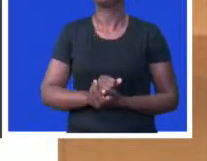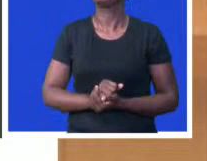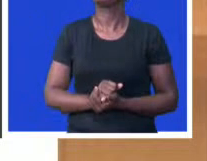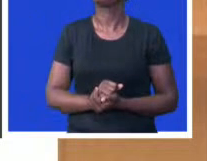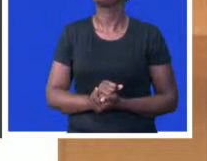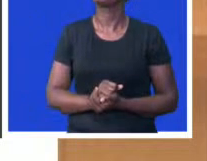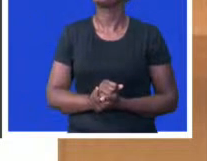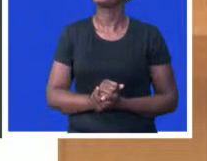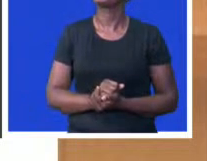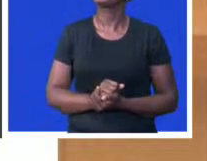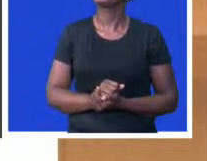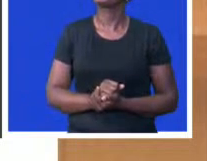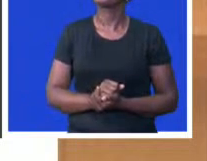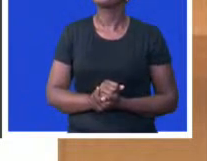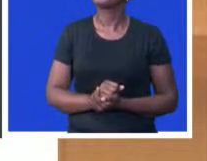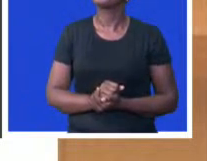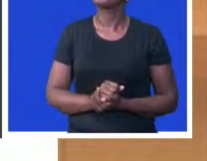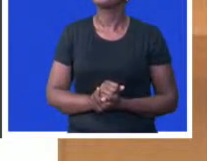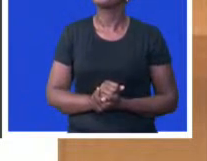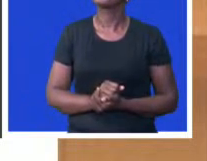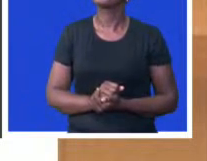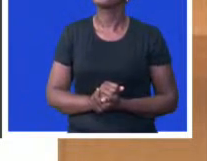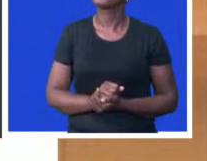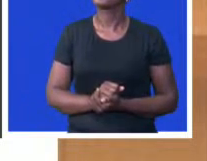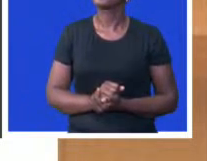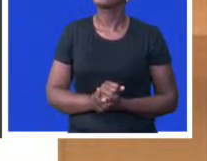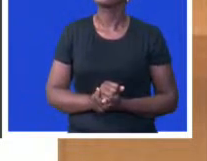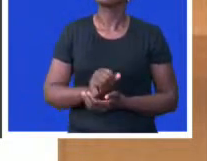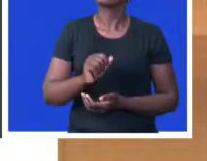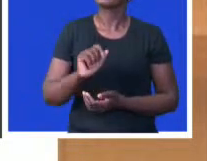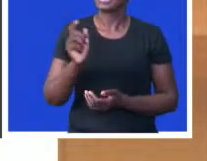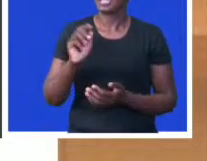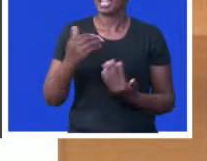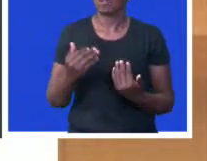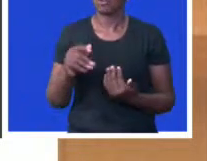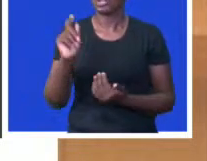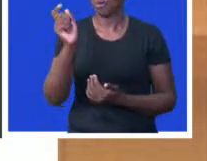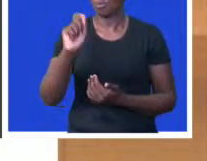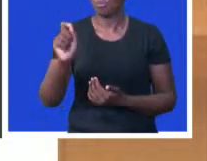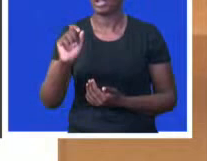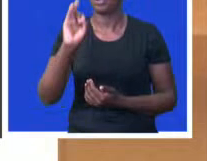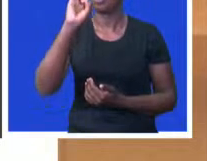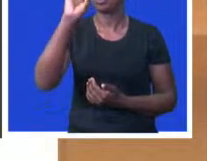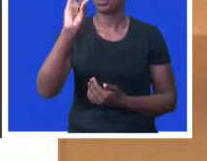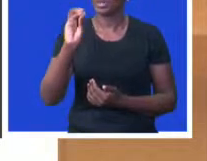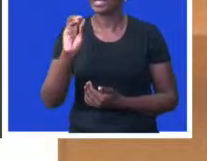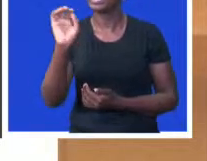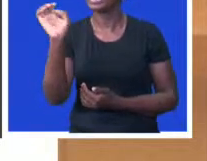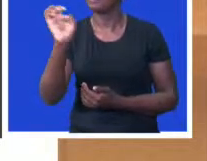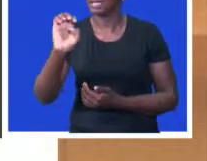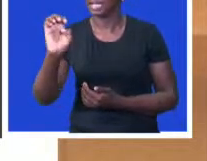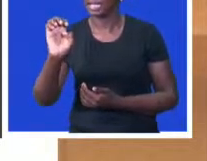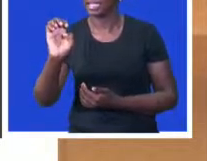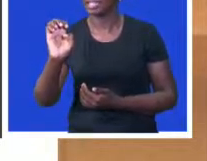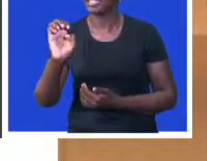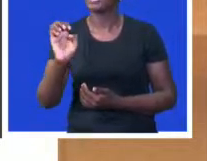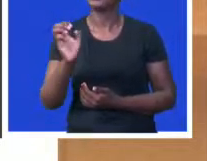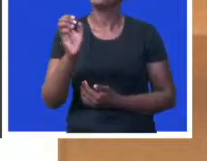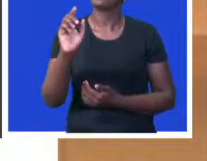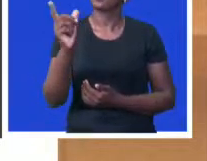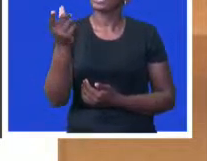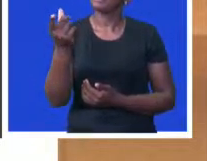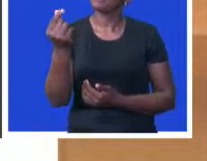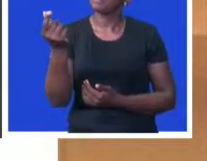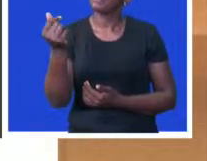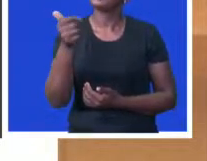of. Let me write it here. We write 20 emalangen. A cost price of 1